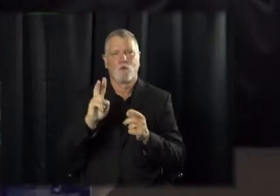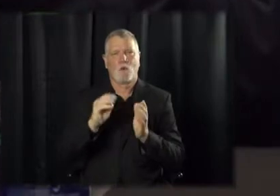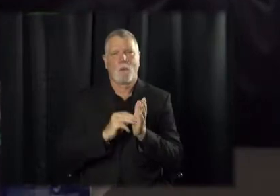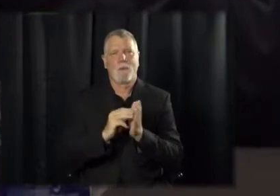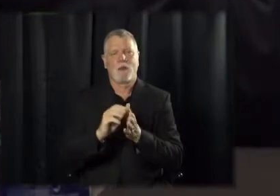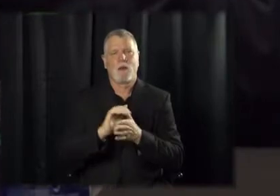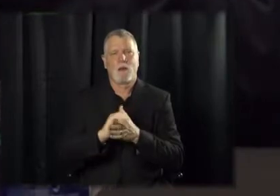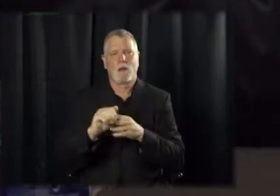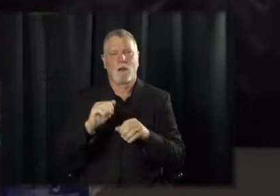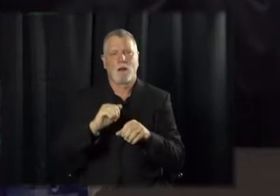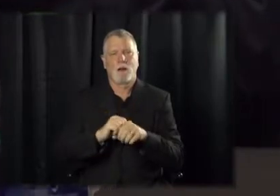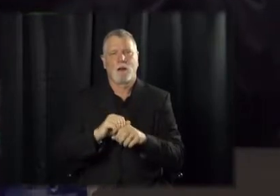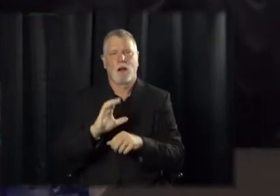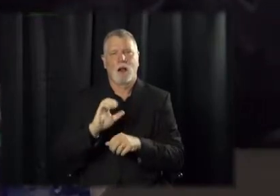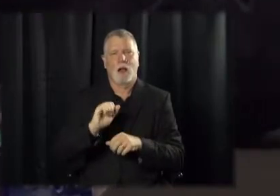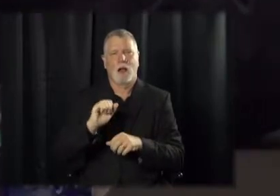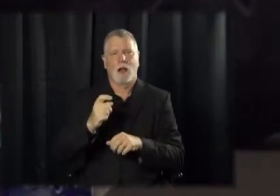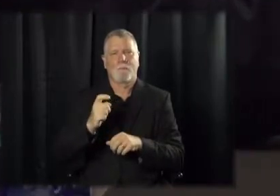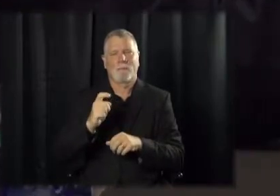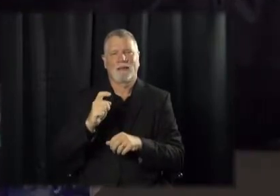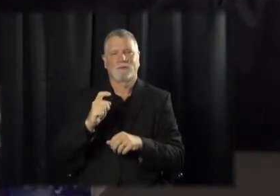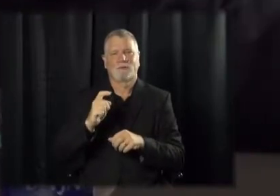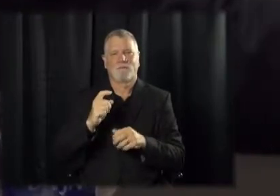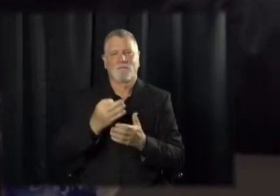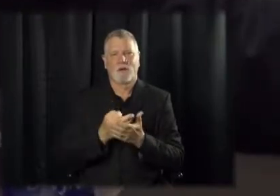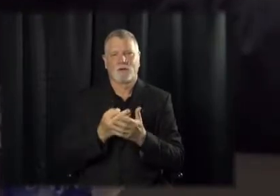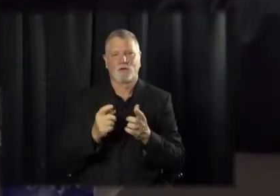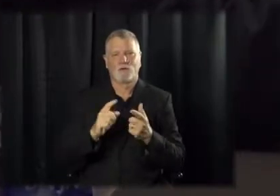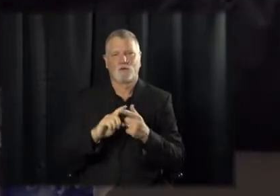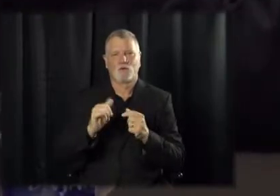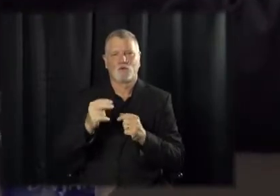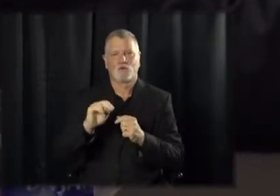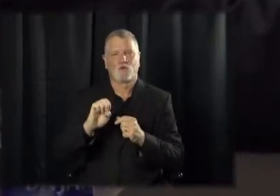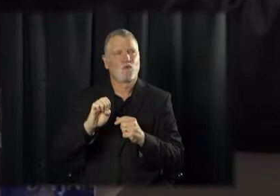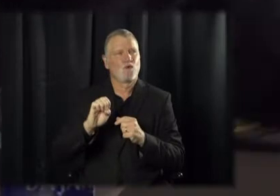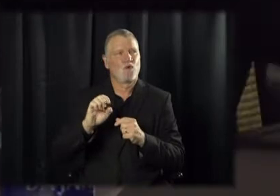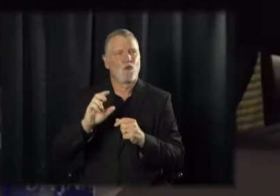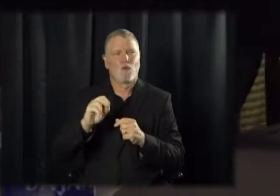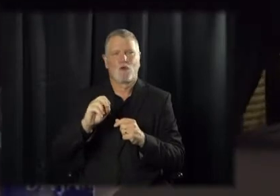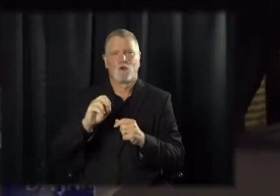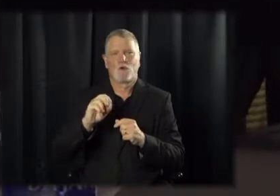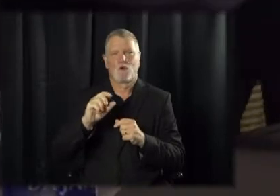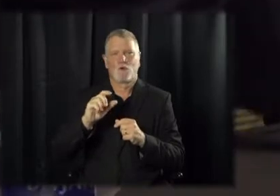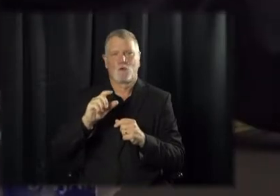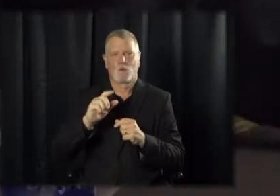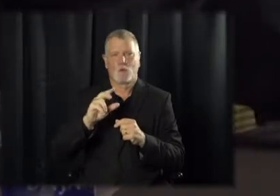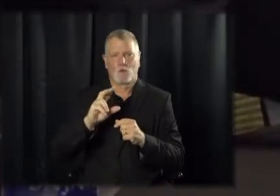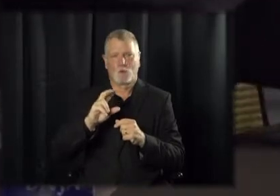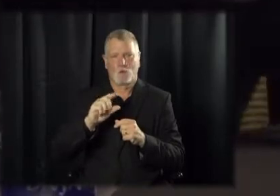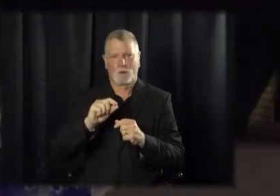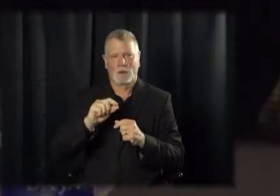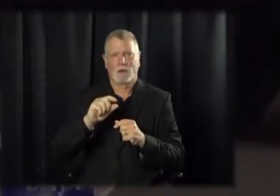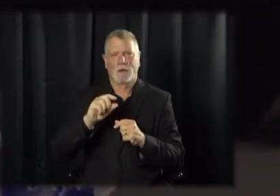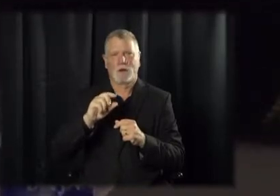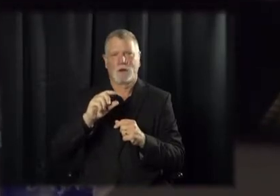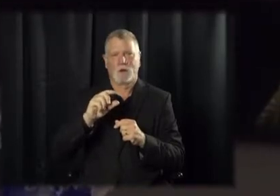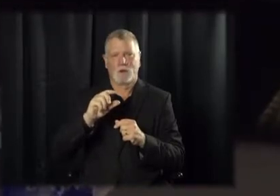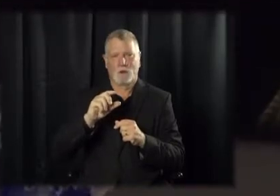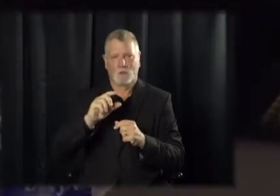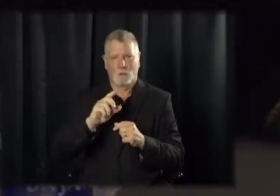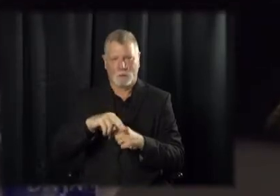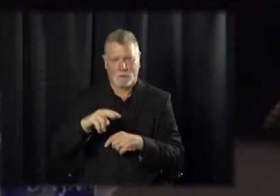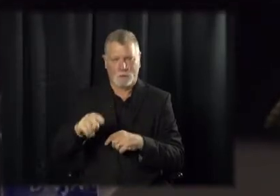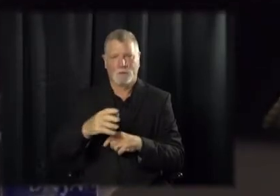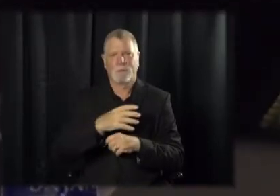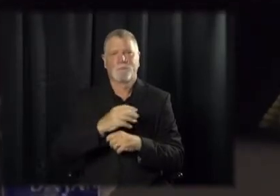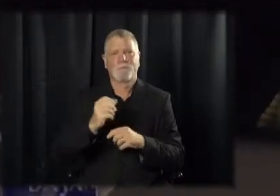in CapEx funds until June 30th, 2022, to continue with the development of the new registry